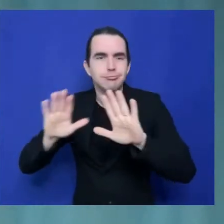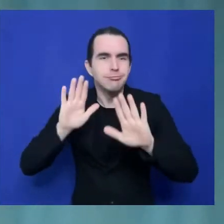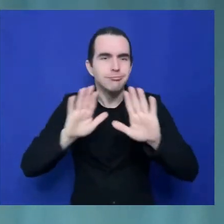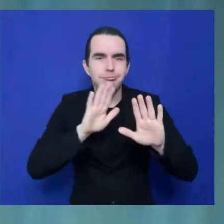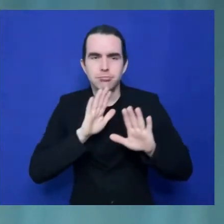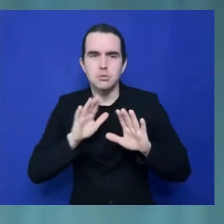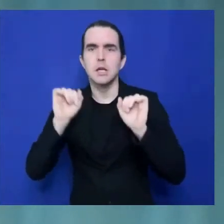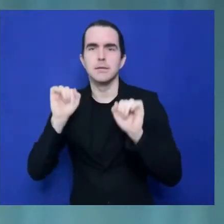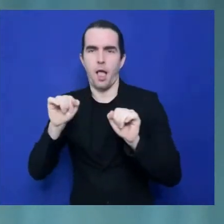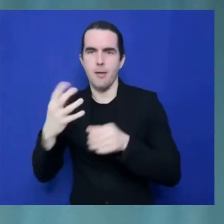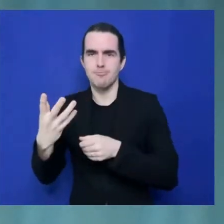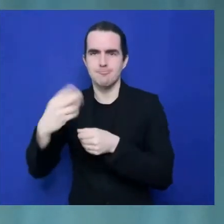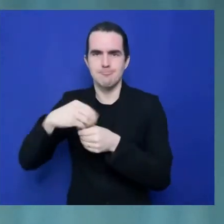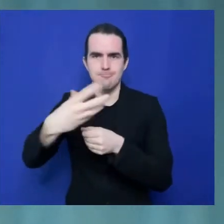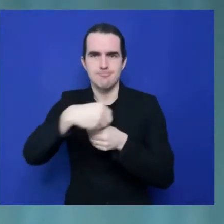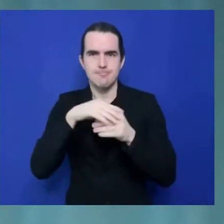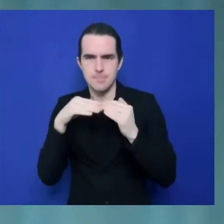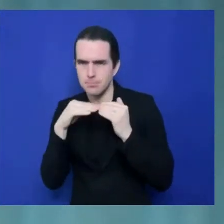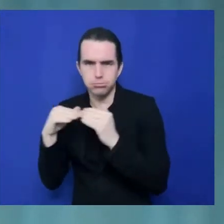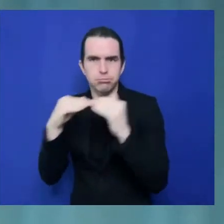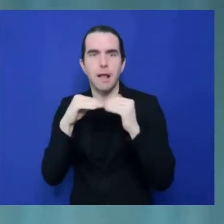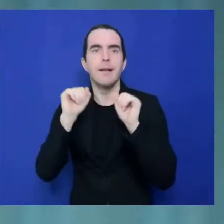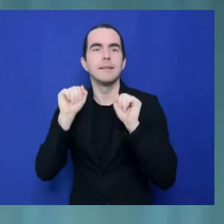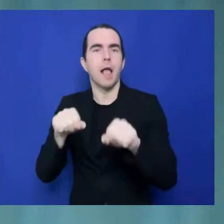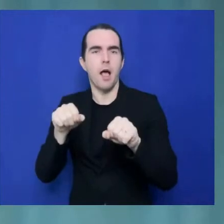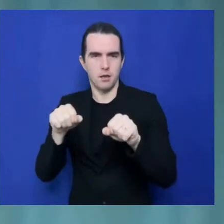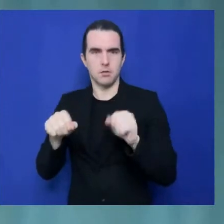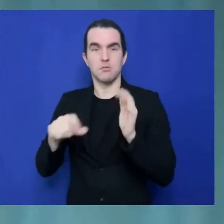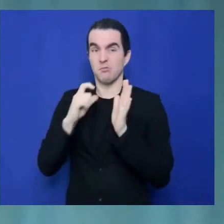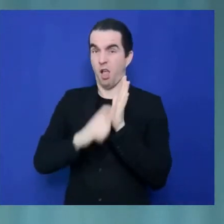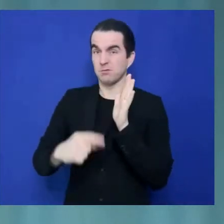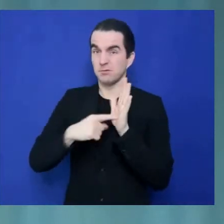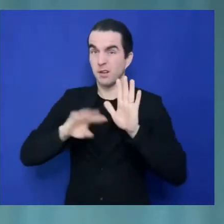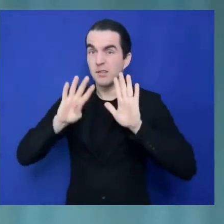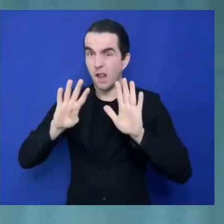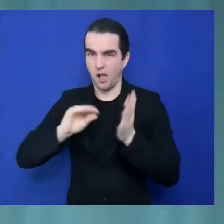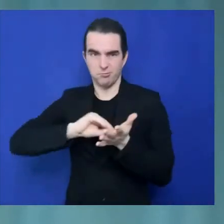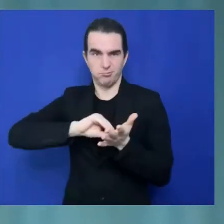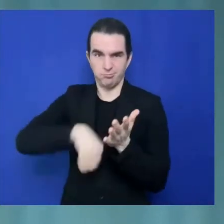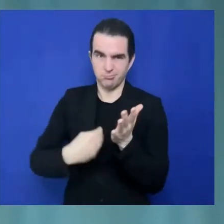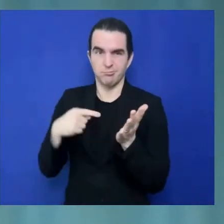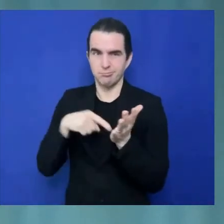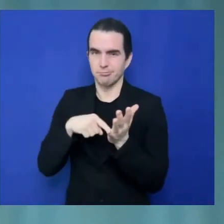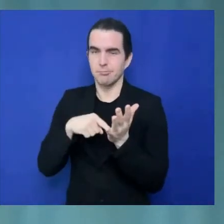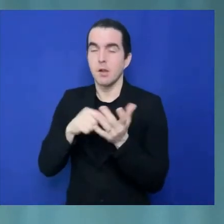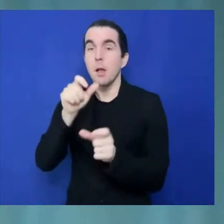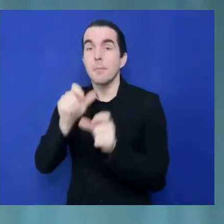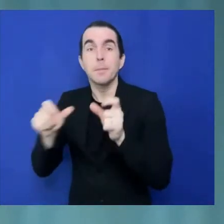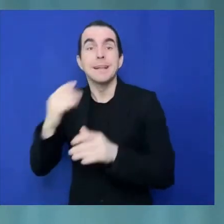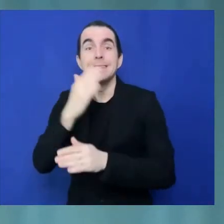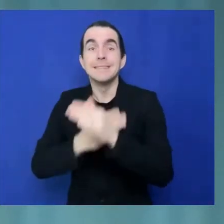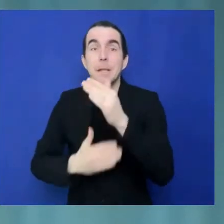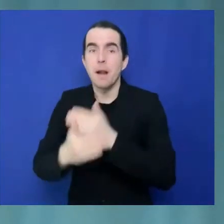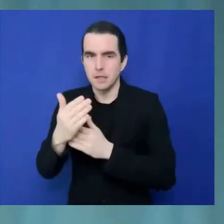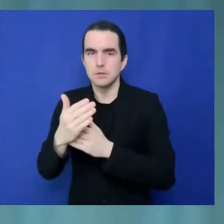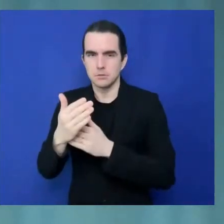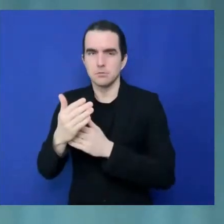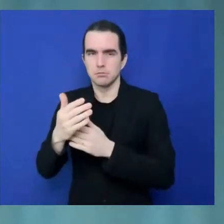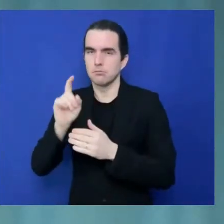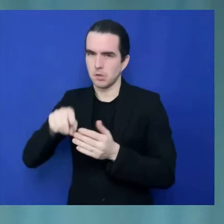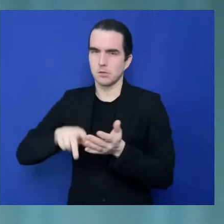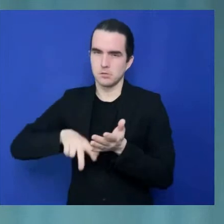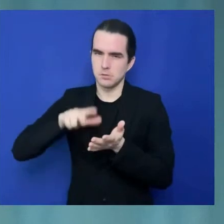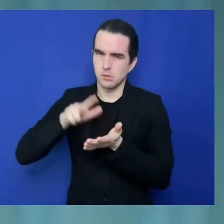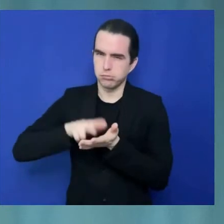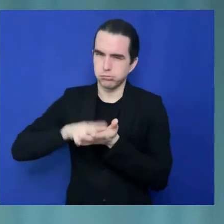Facilities, services, and information must be accessible to all. Measures taken to guarantee this should be